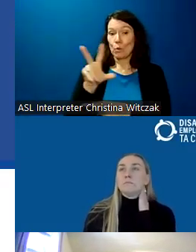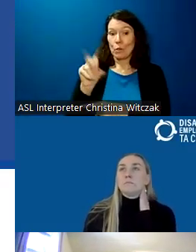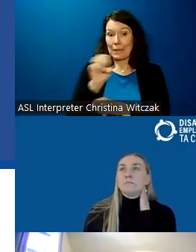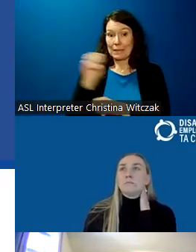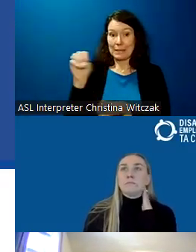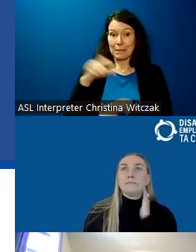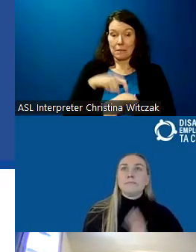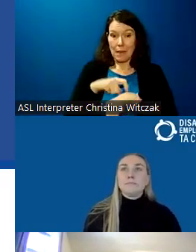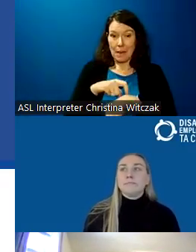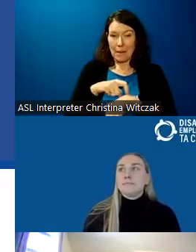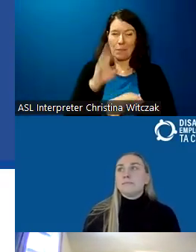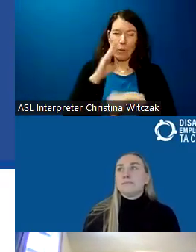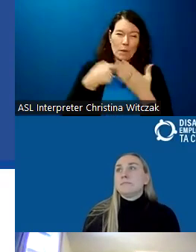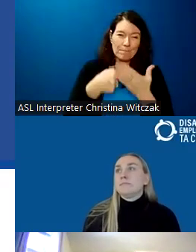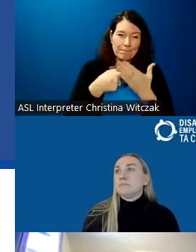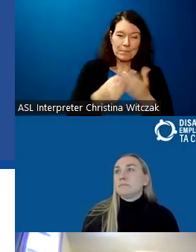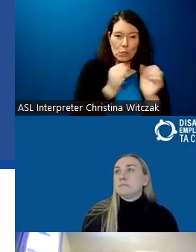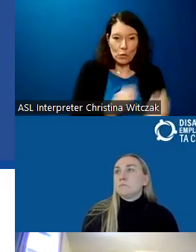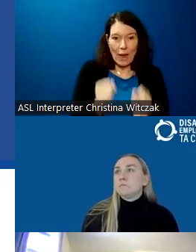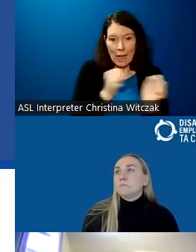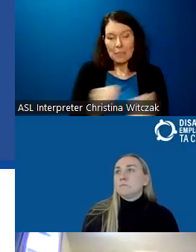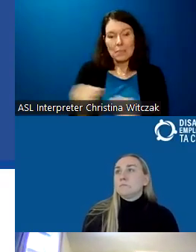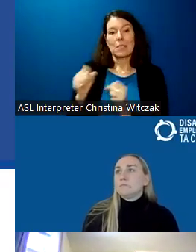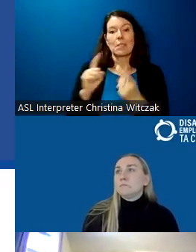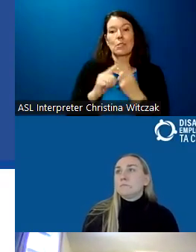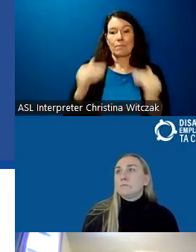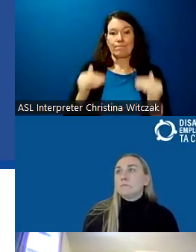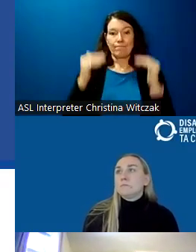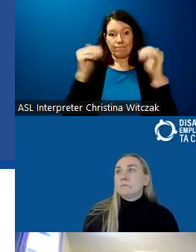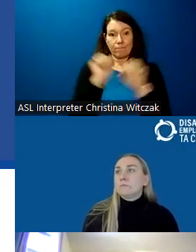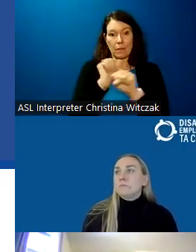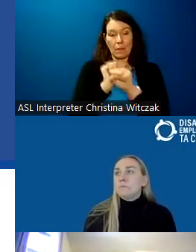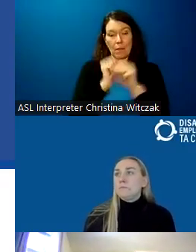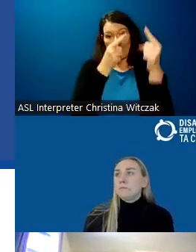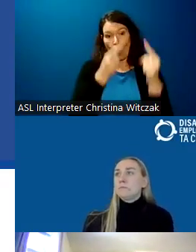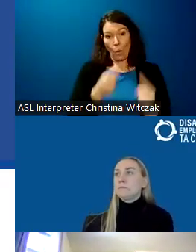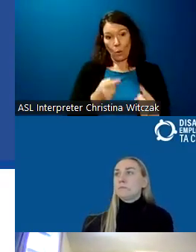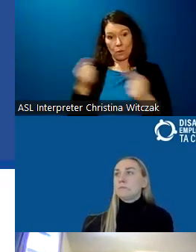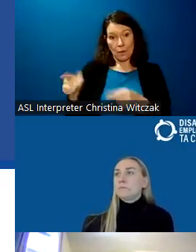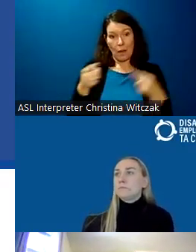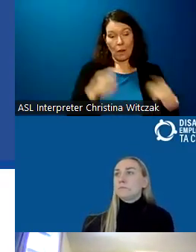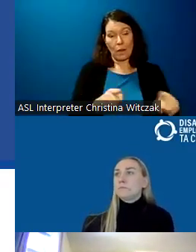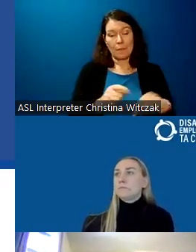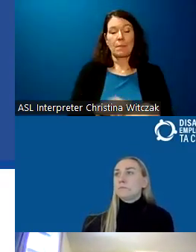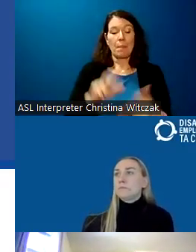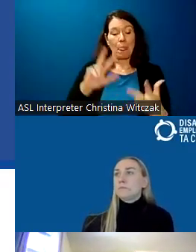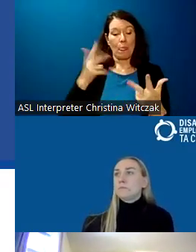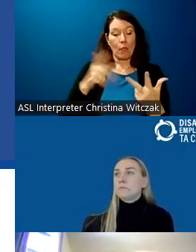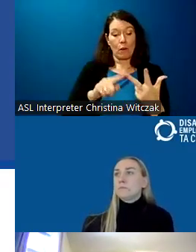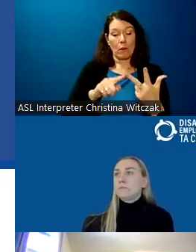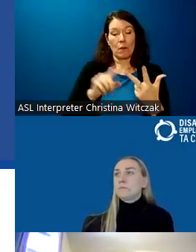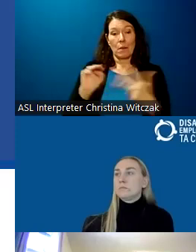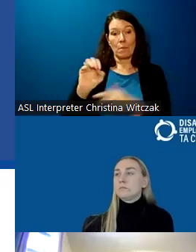And we're really going to reflect on strategies to advance our employment goals and outcomes. And then in the third session on